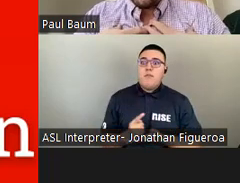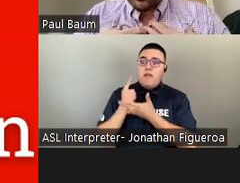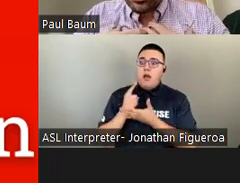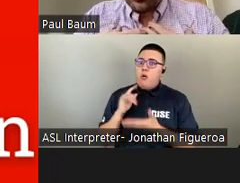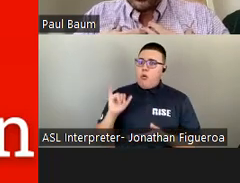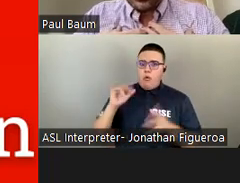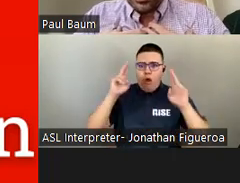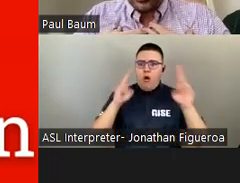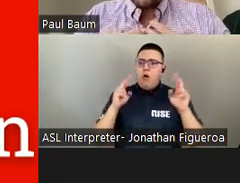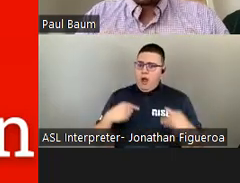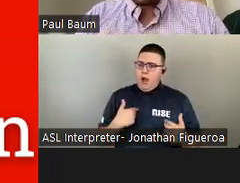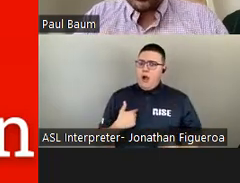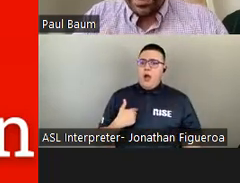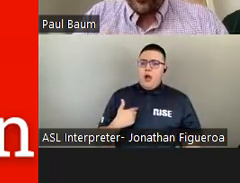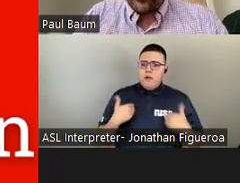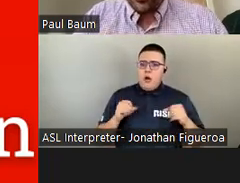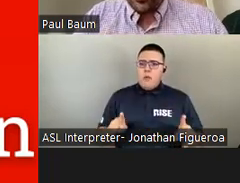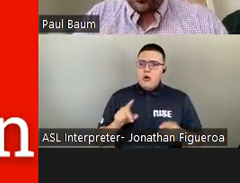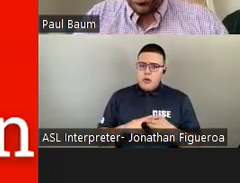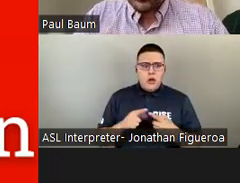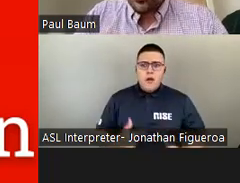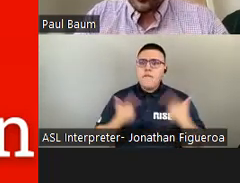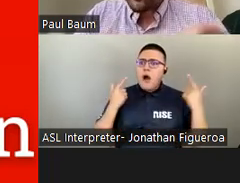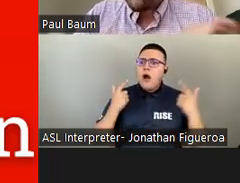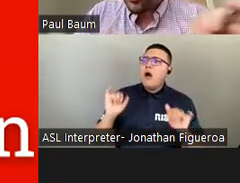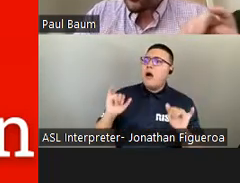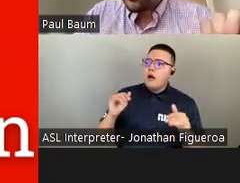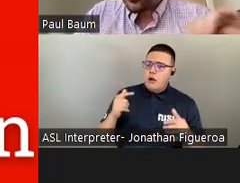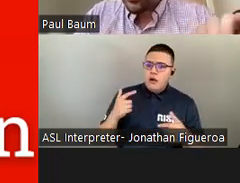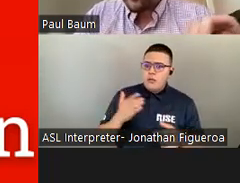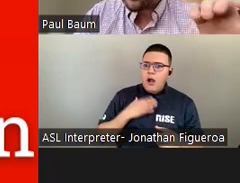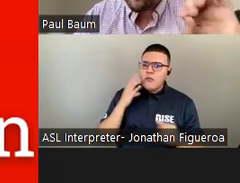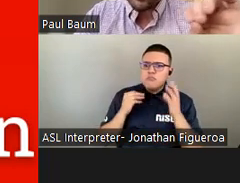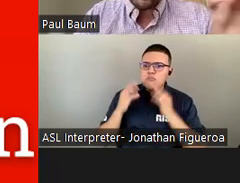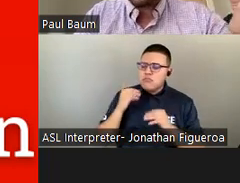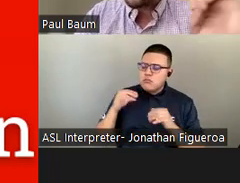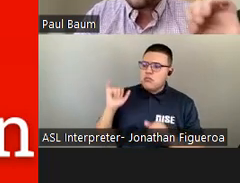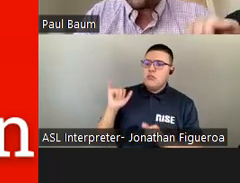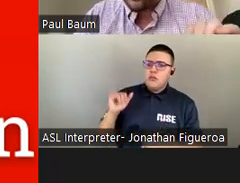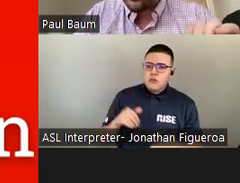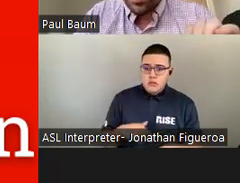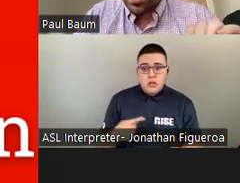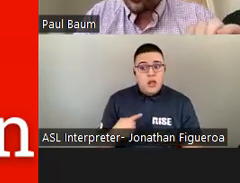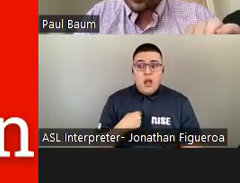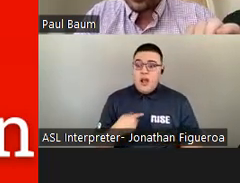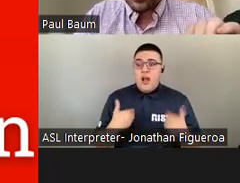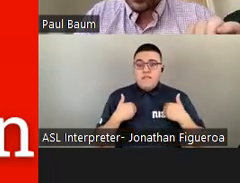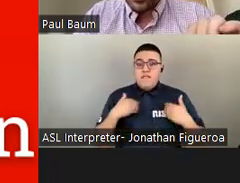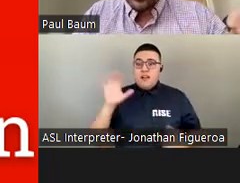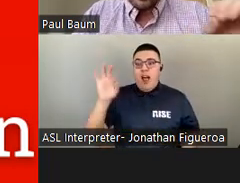an opportunity today to live. I tell people I've had my 9 lives. I'm that cat that's lived 9